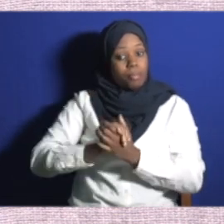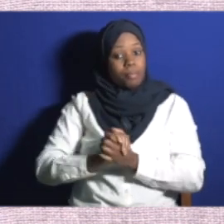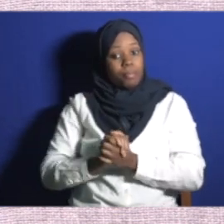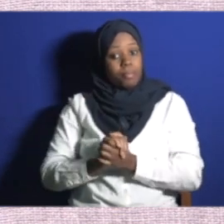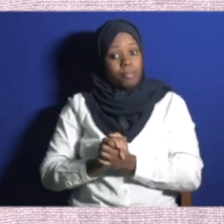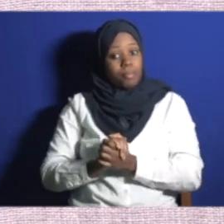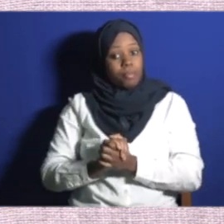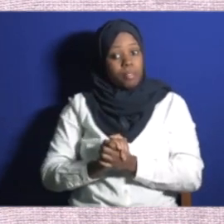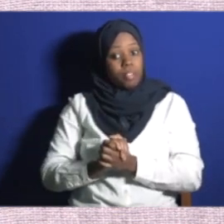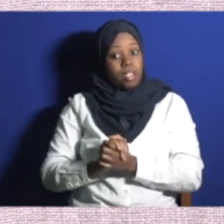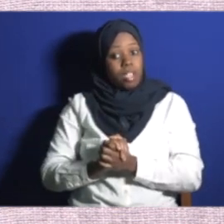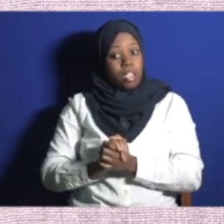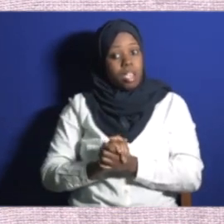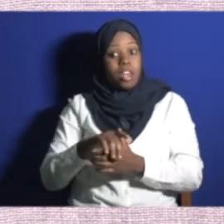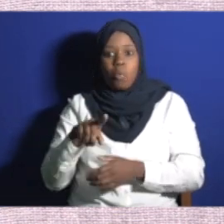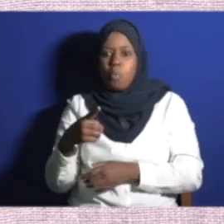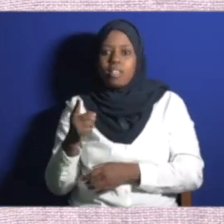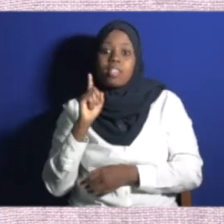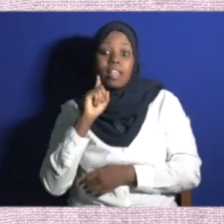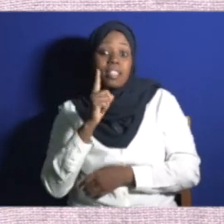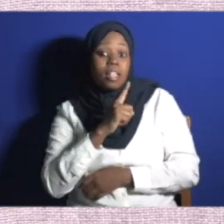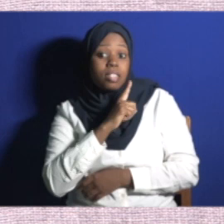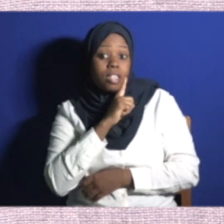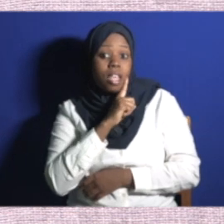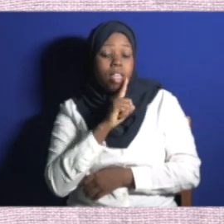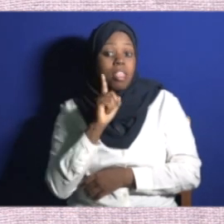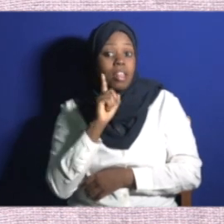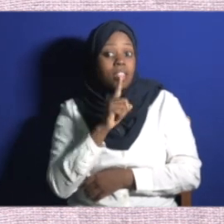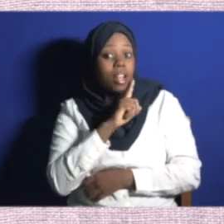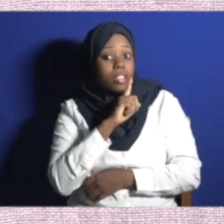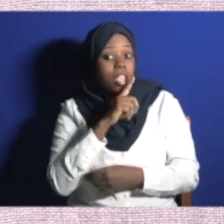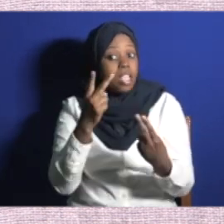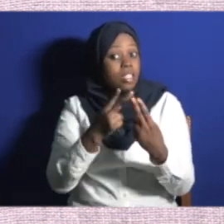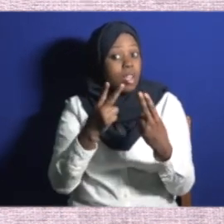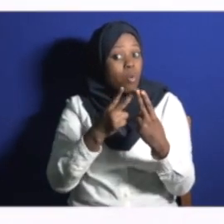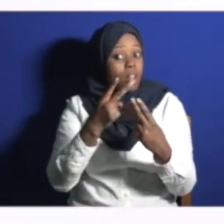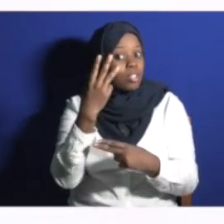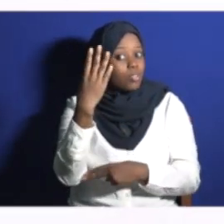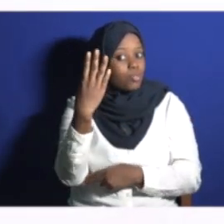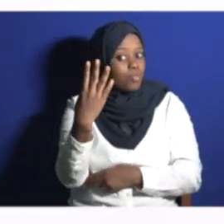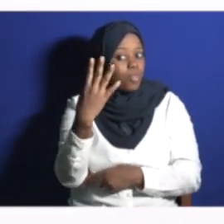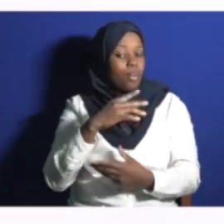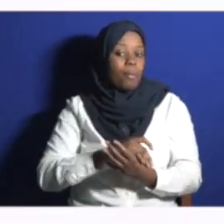And what is the result? The result is 4.